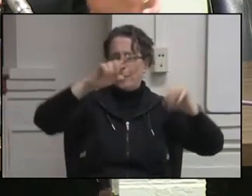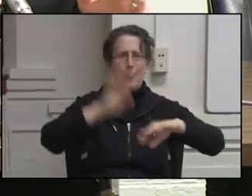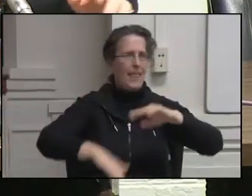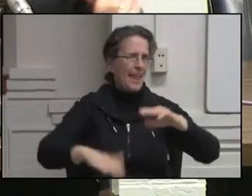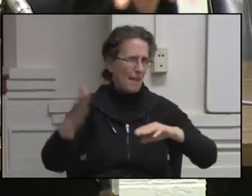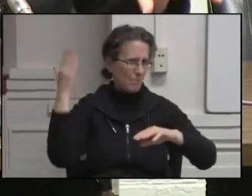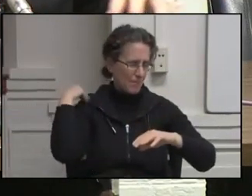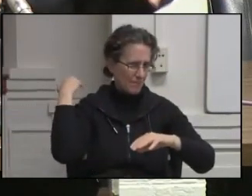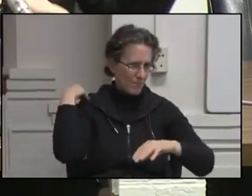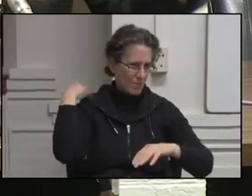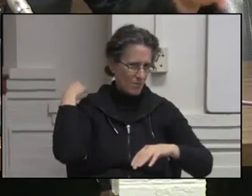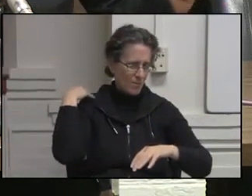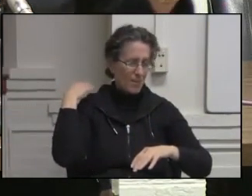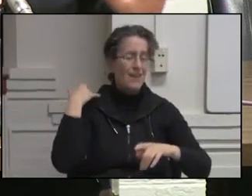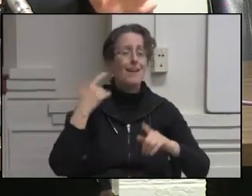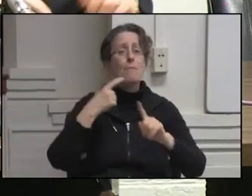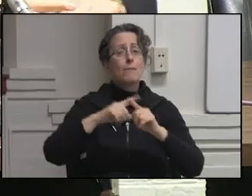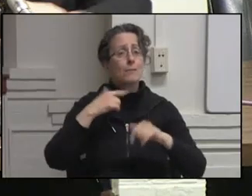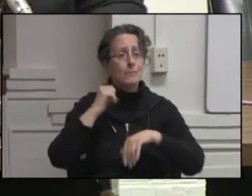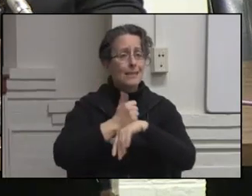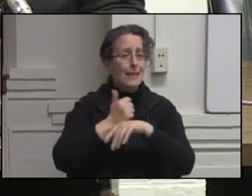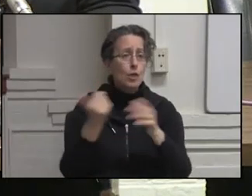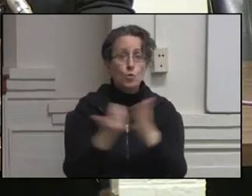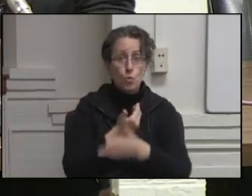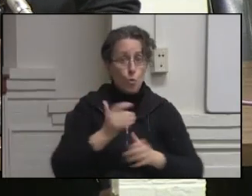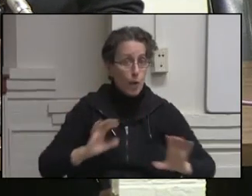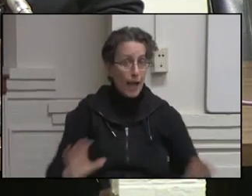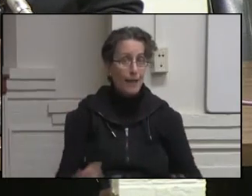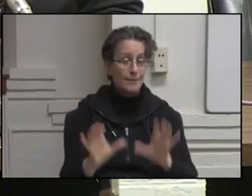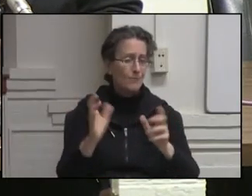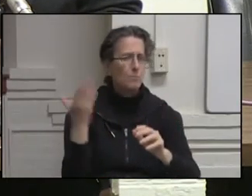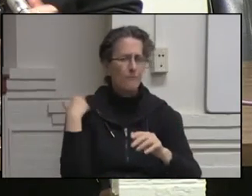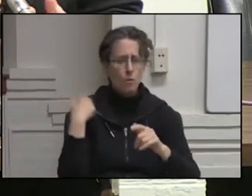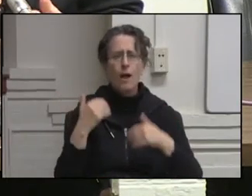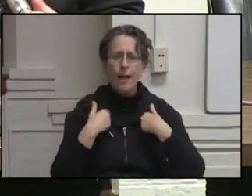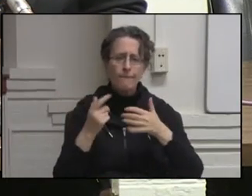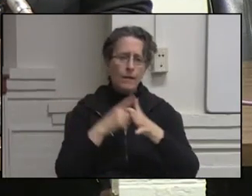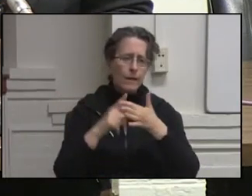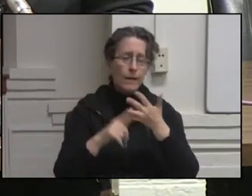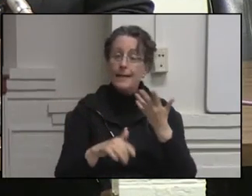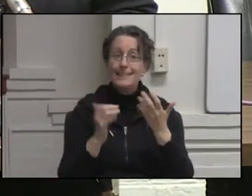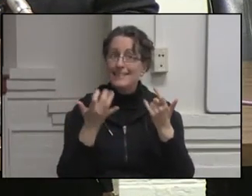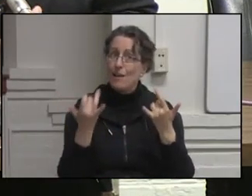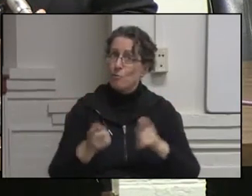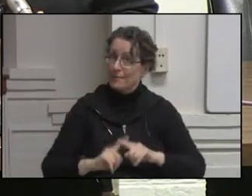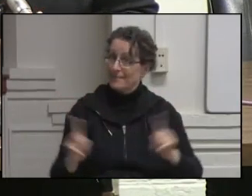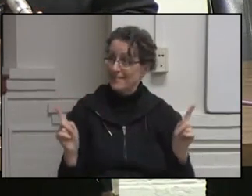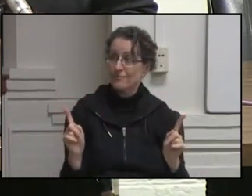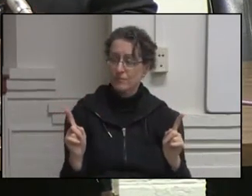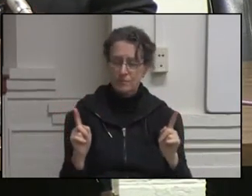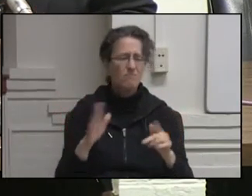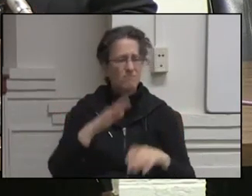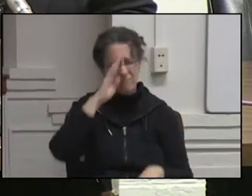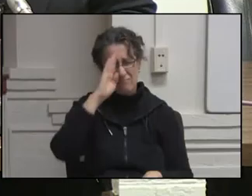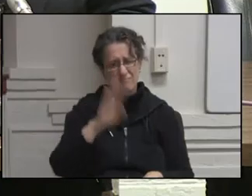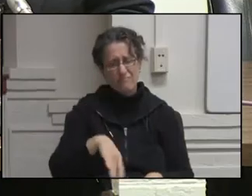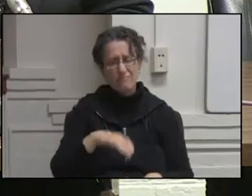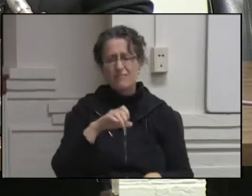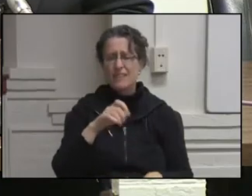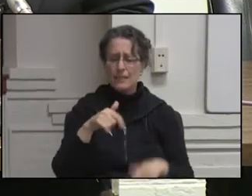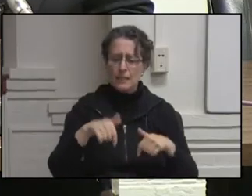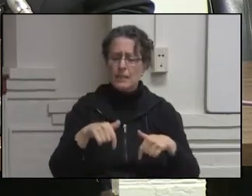rethink of different activities for those things. There are a lot, as we all know, there's a lot of elderly people in